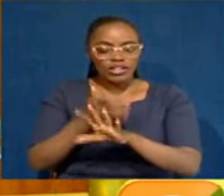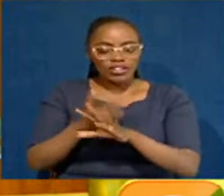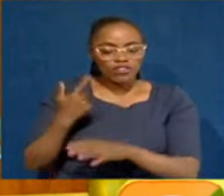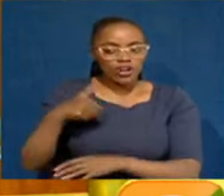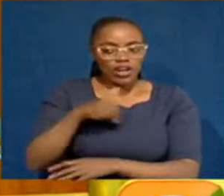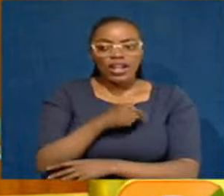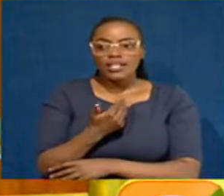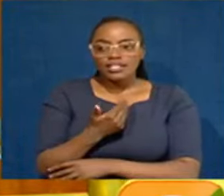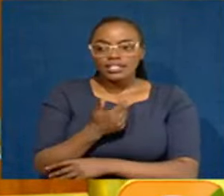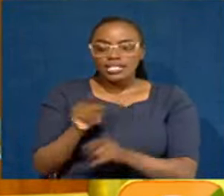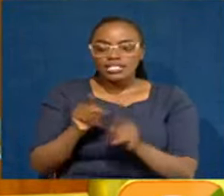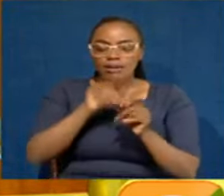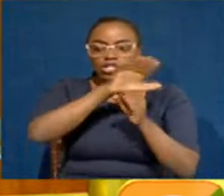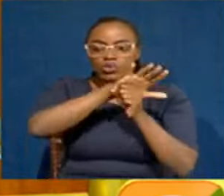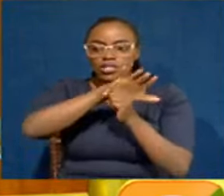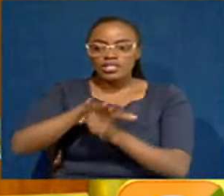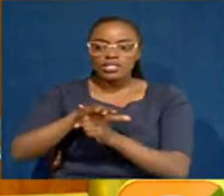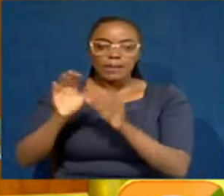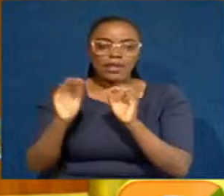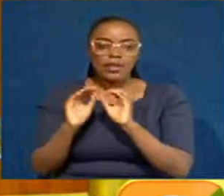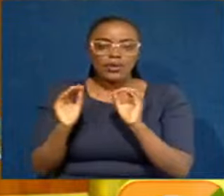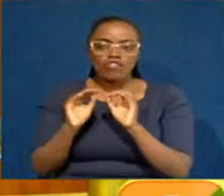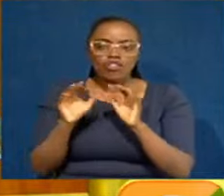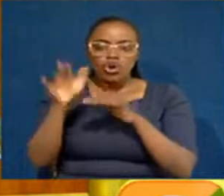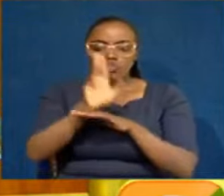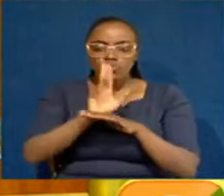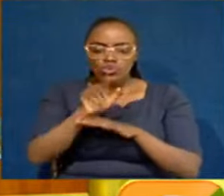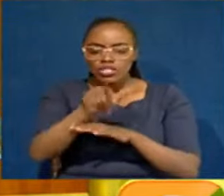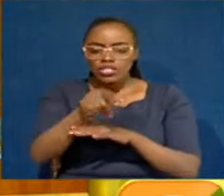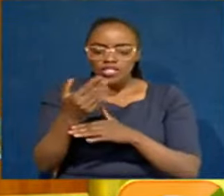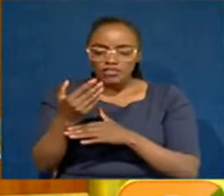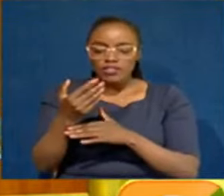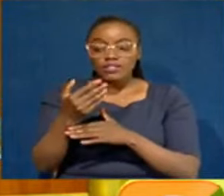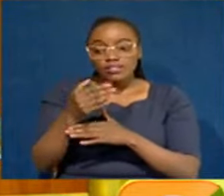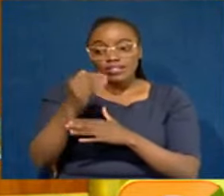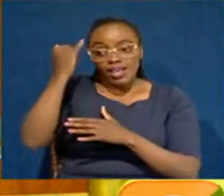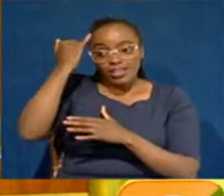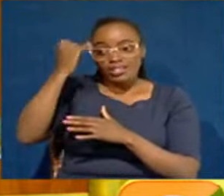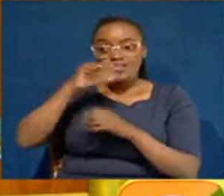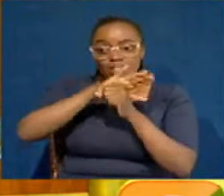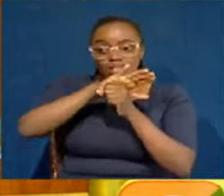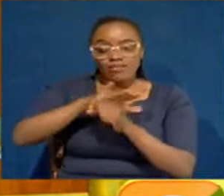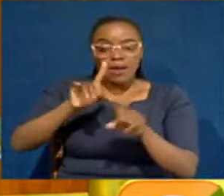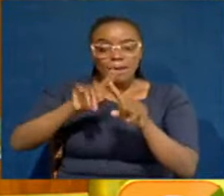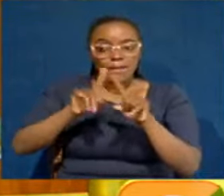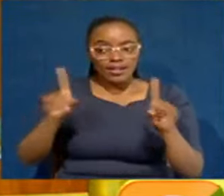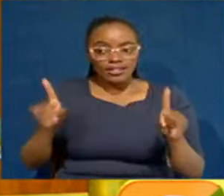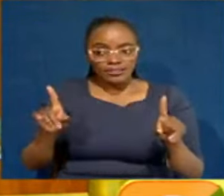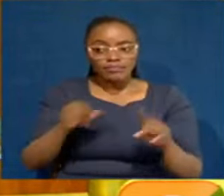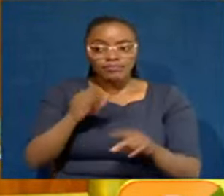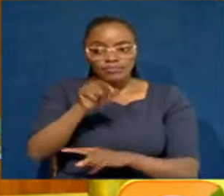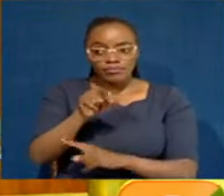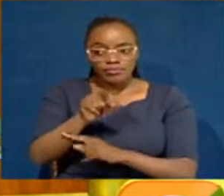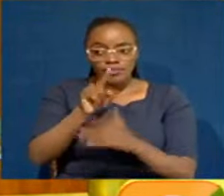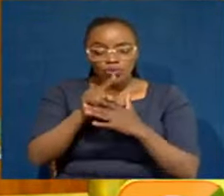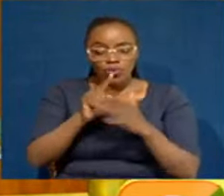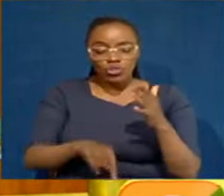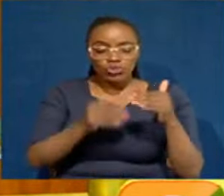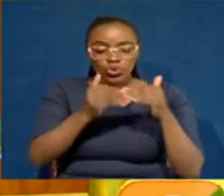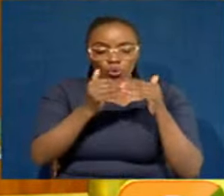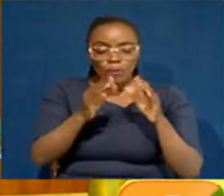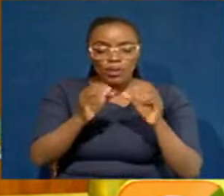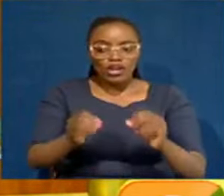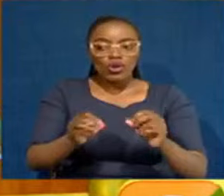us not to discriminate, not to use that variable as a discriminator. However, this is what then opens